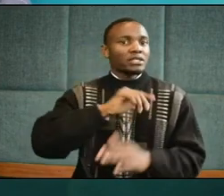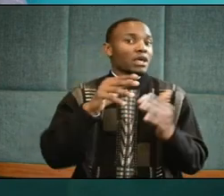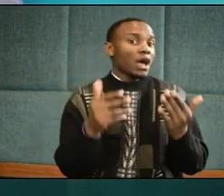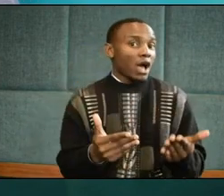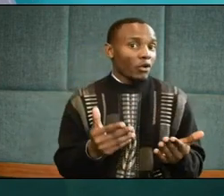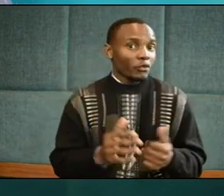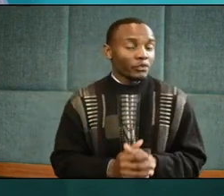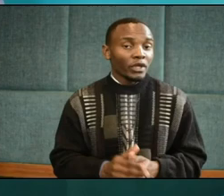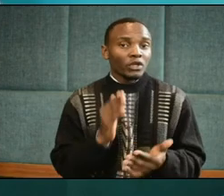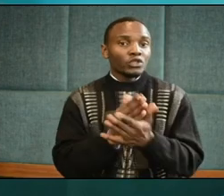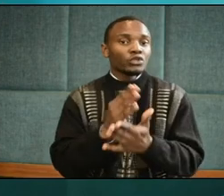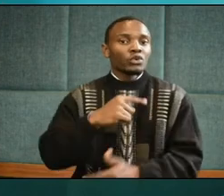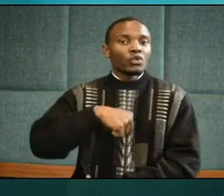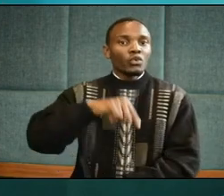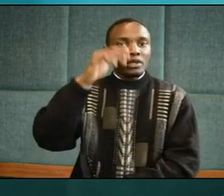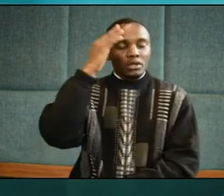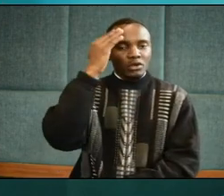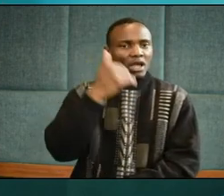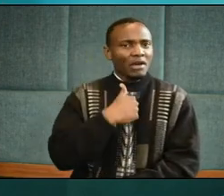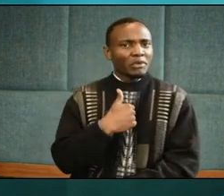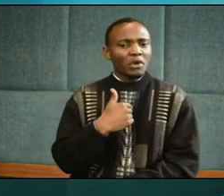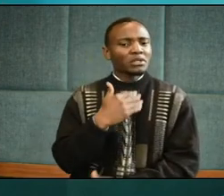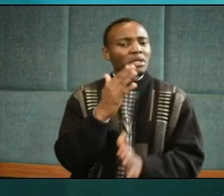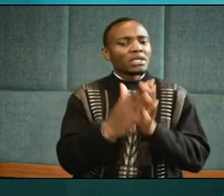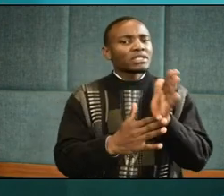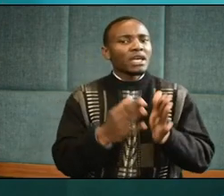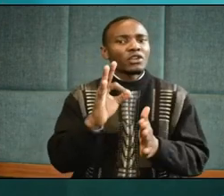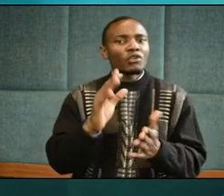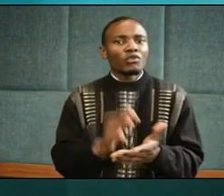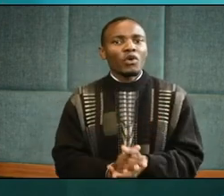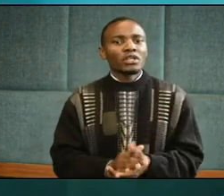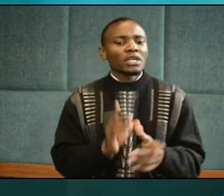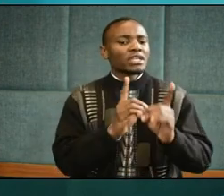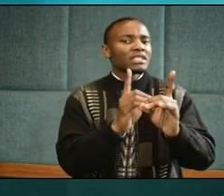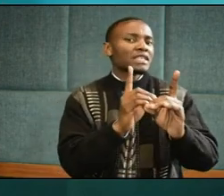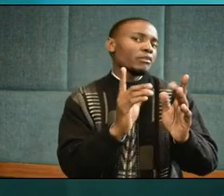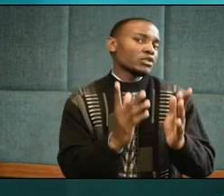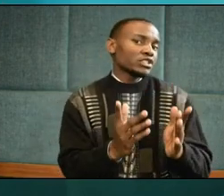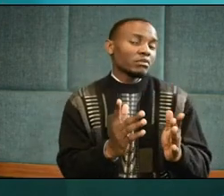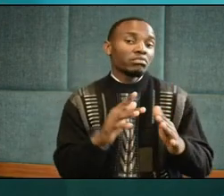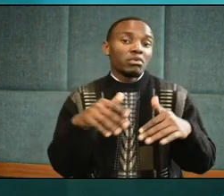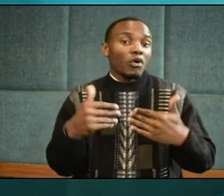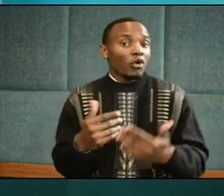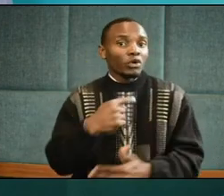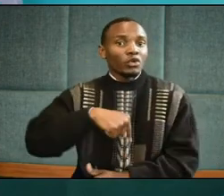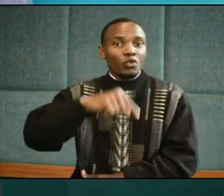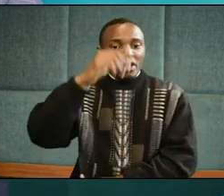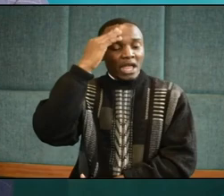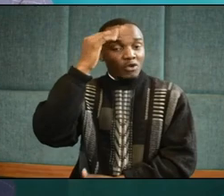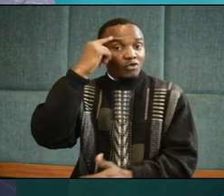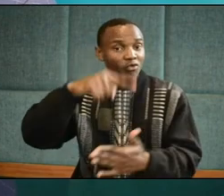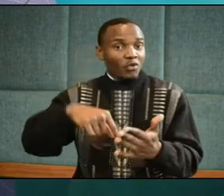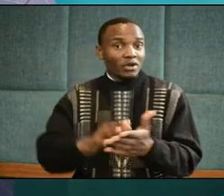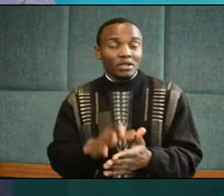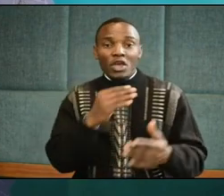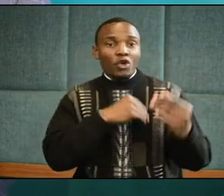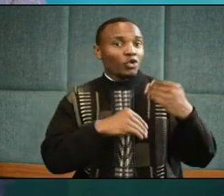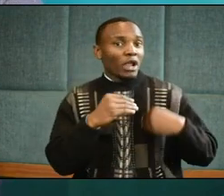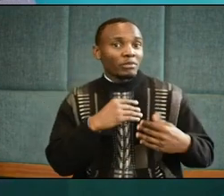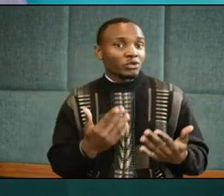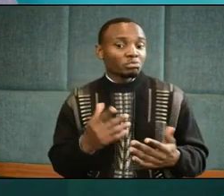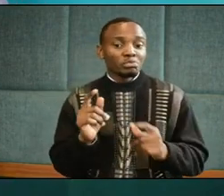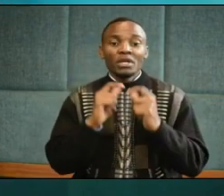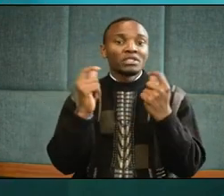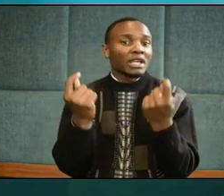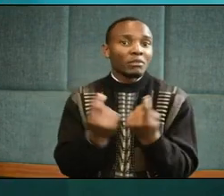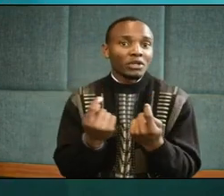we known for having the mark of discipleship? Or we are known for corruption,